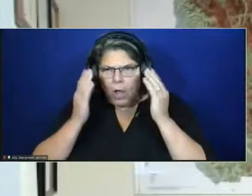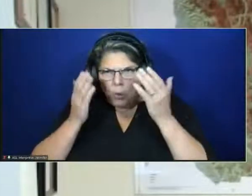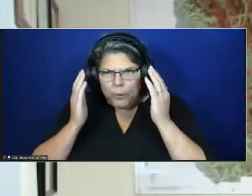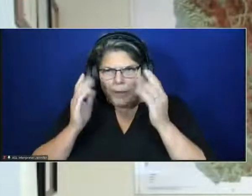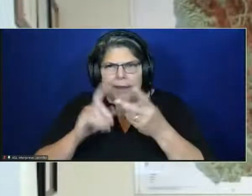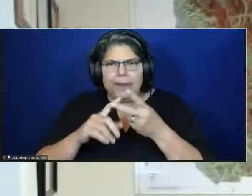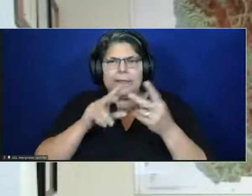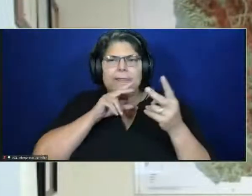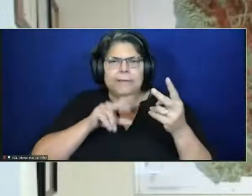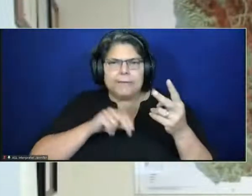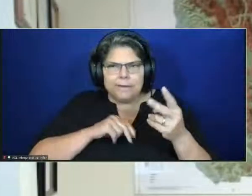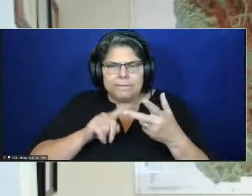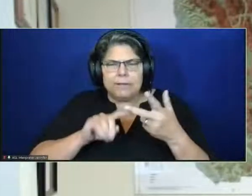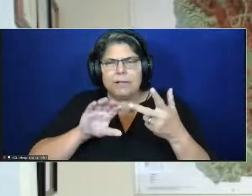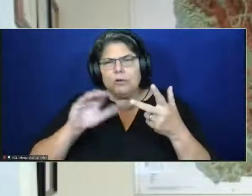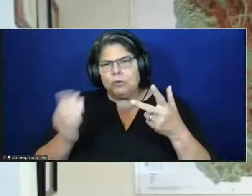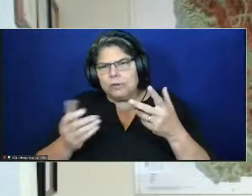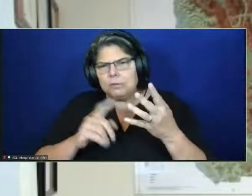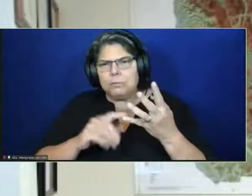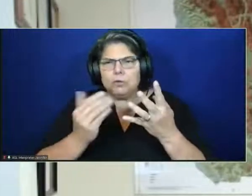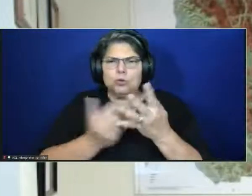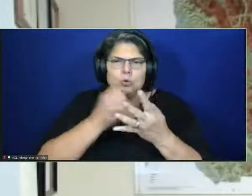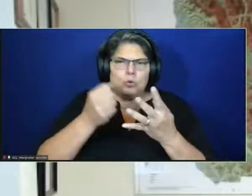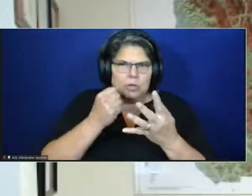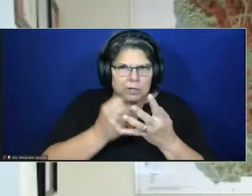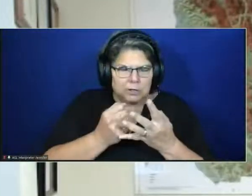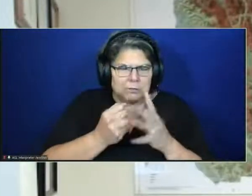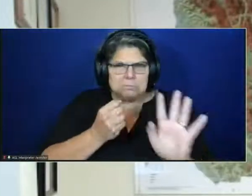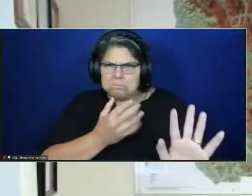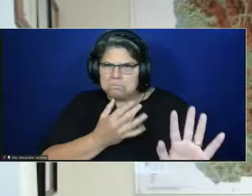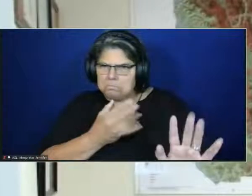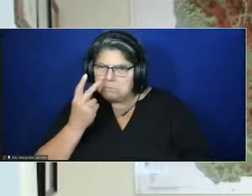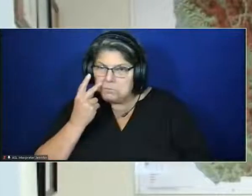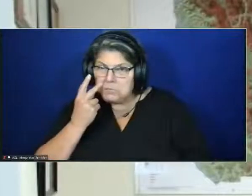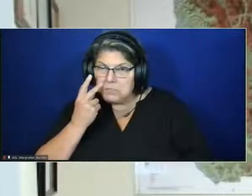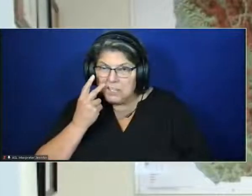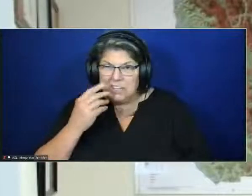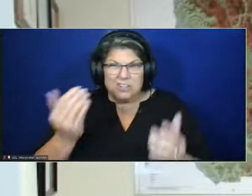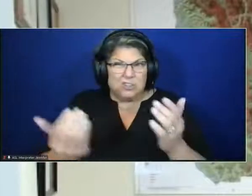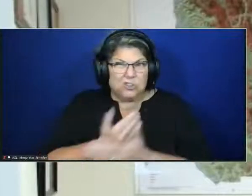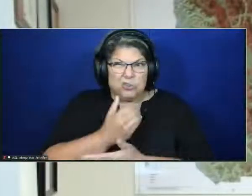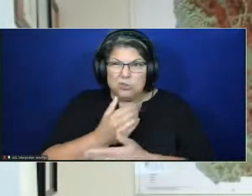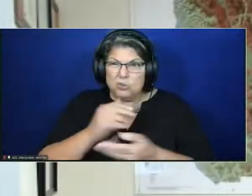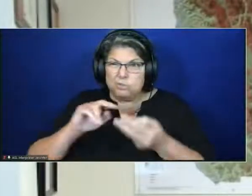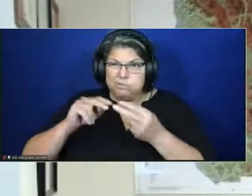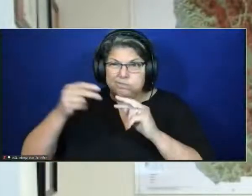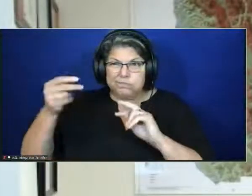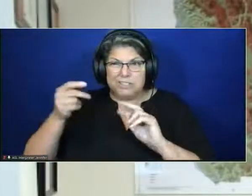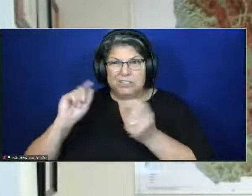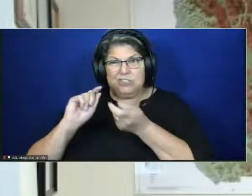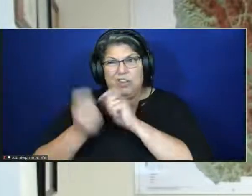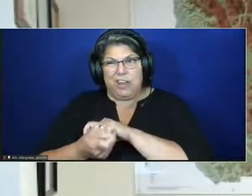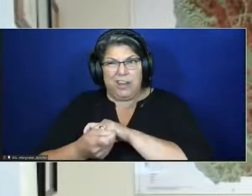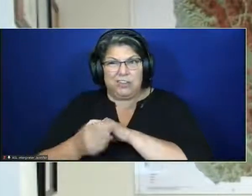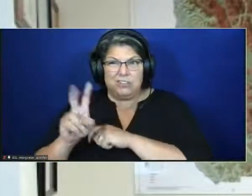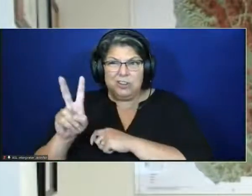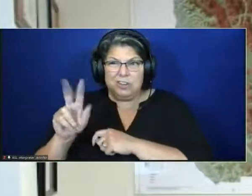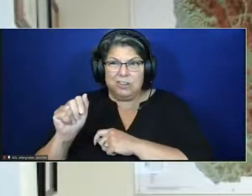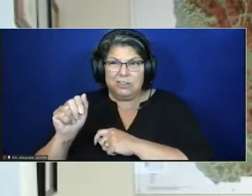and the Christmas, New Year's holidays. Make sure we don't have variants coming on board. I don't want to get people's hopes